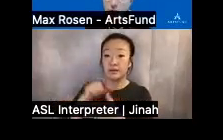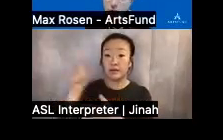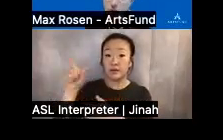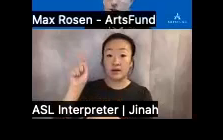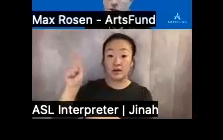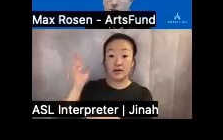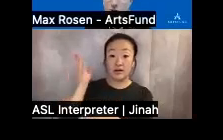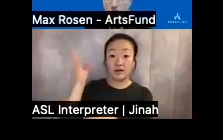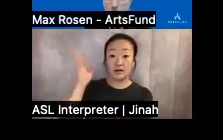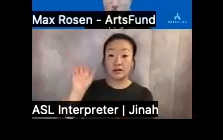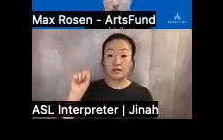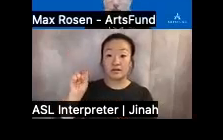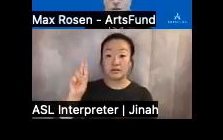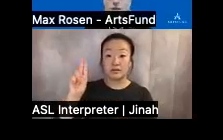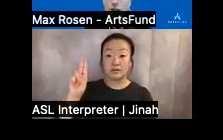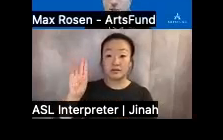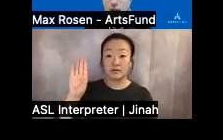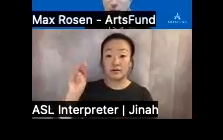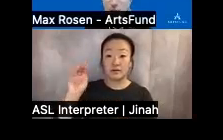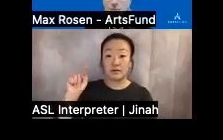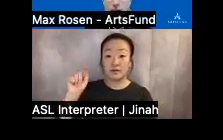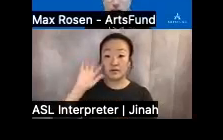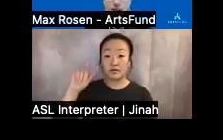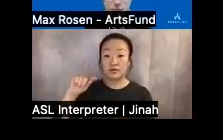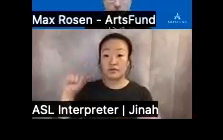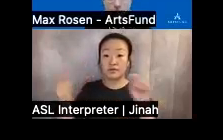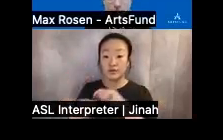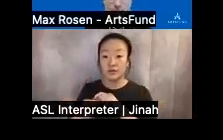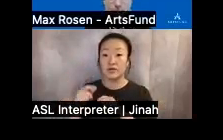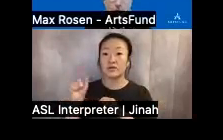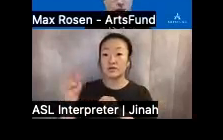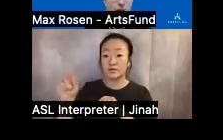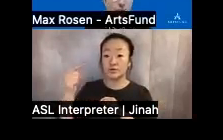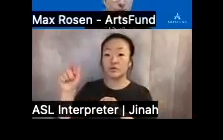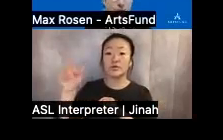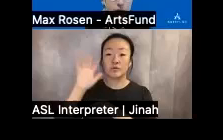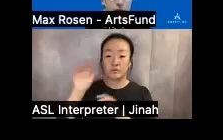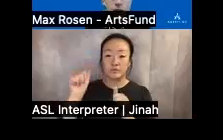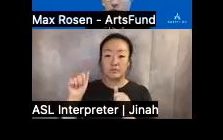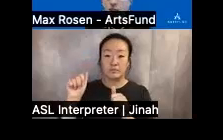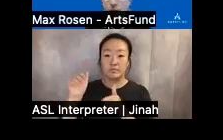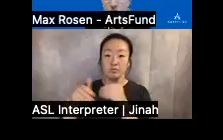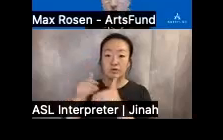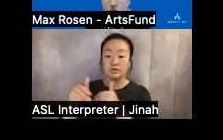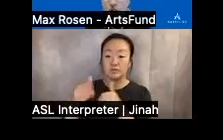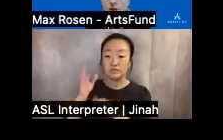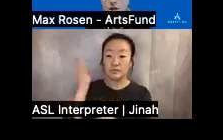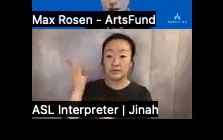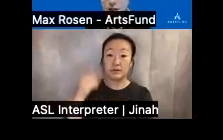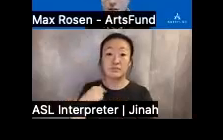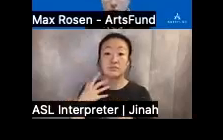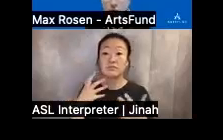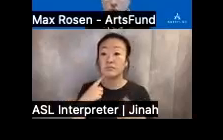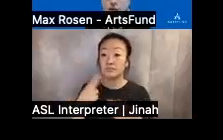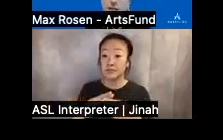will change to green. You'll then be able to press submit. I want to mention